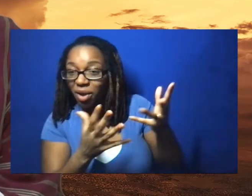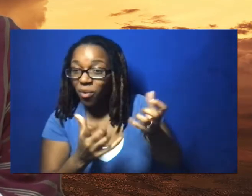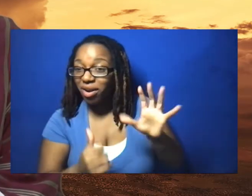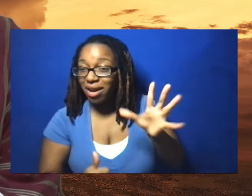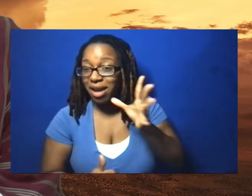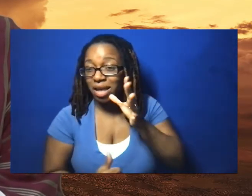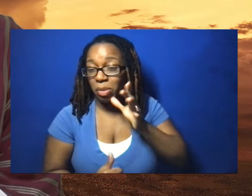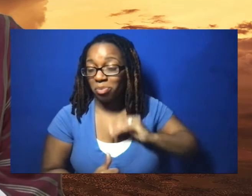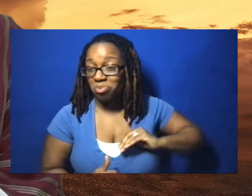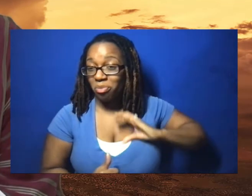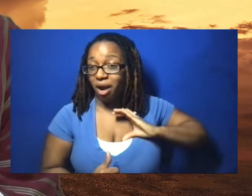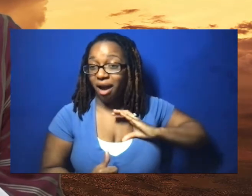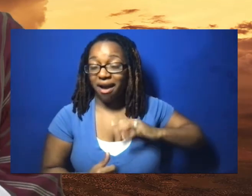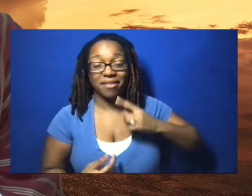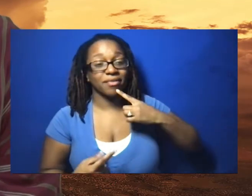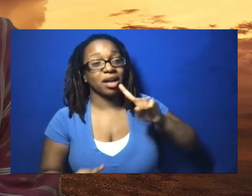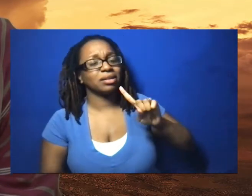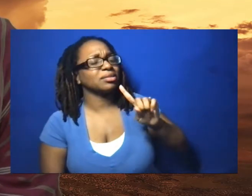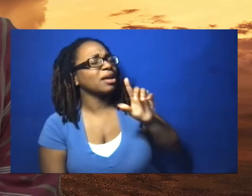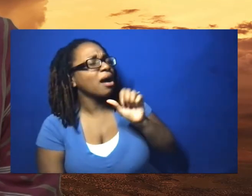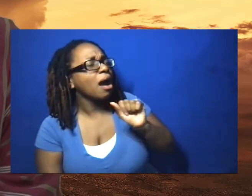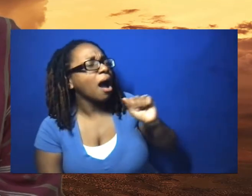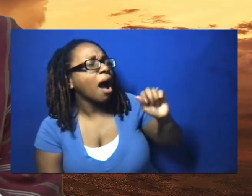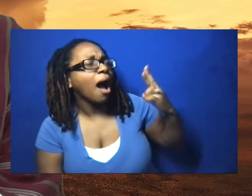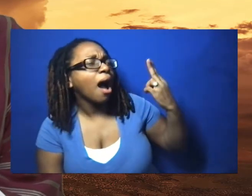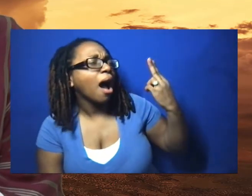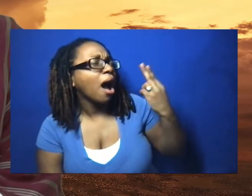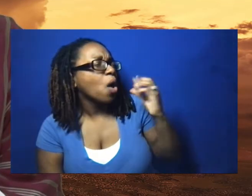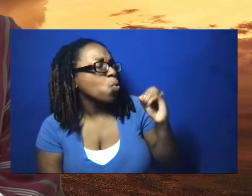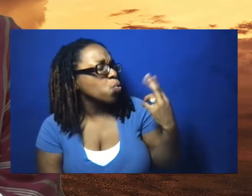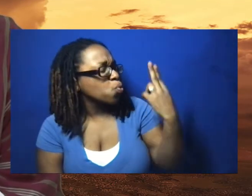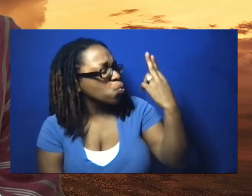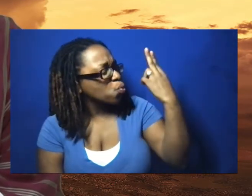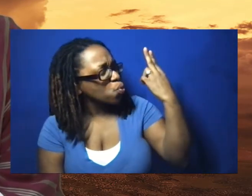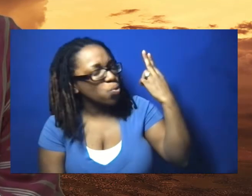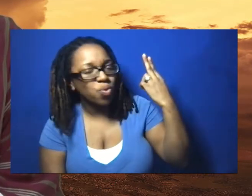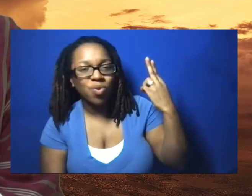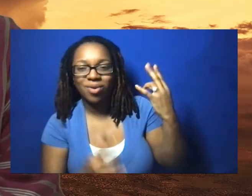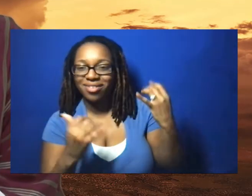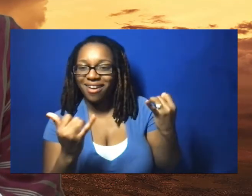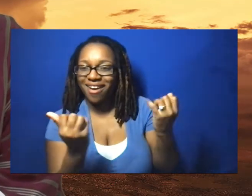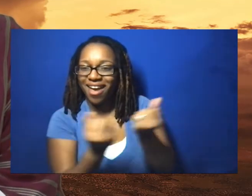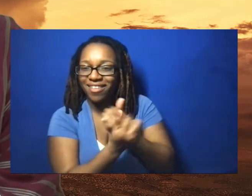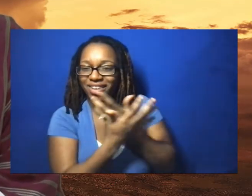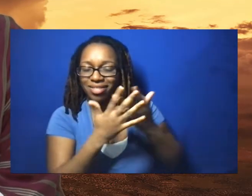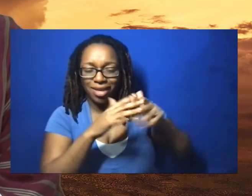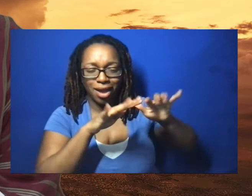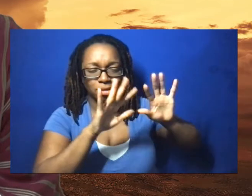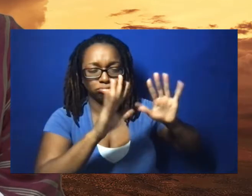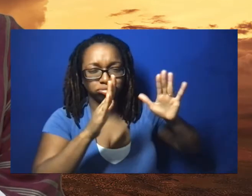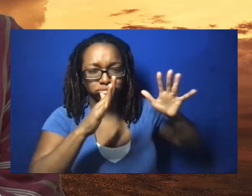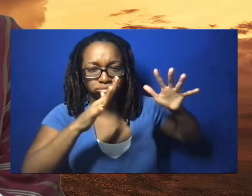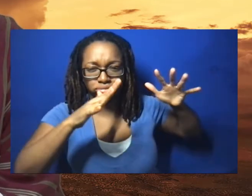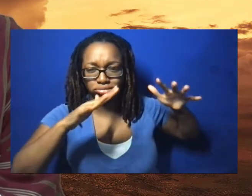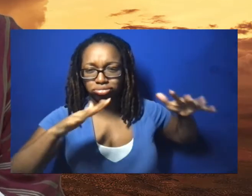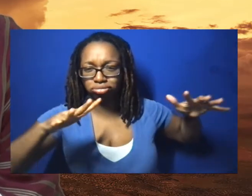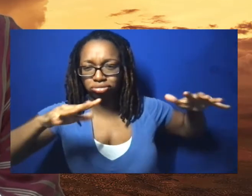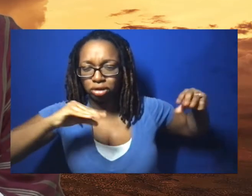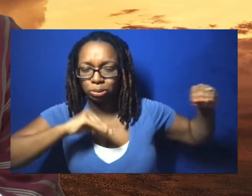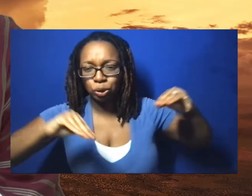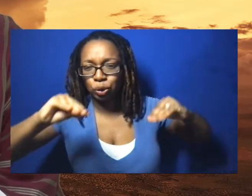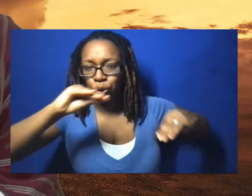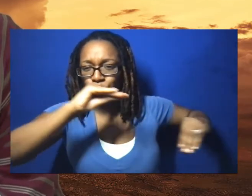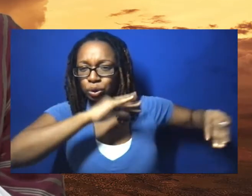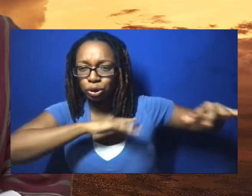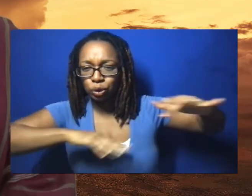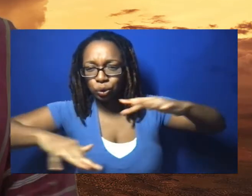his mouth and said, ooh. The doors began to clatter, And Mufunga heard the voice of